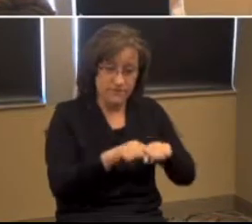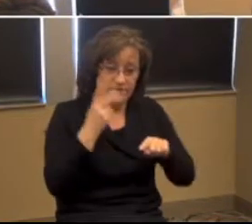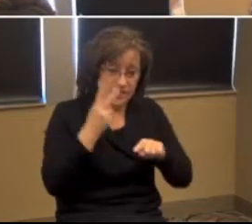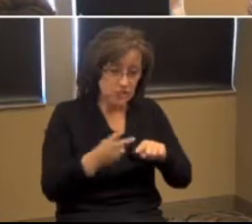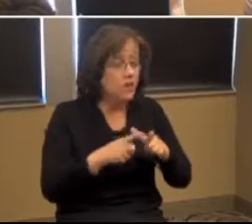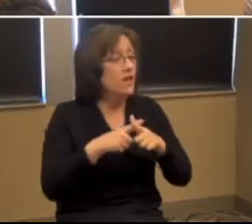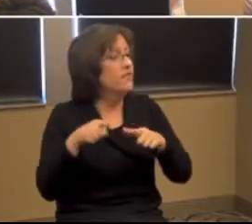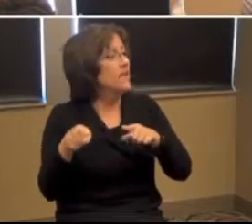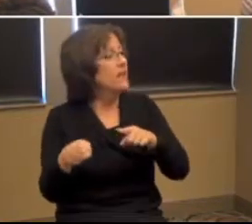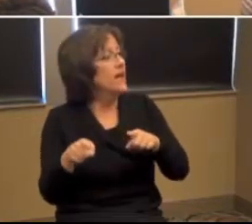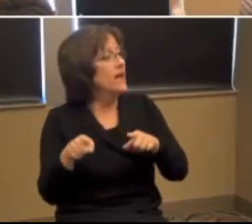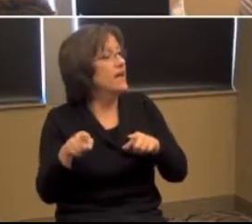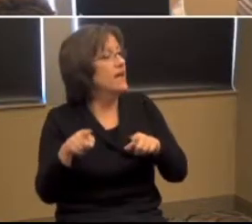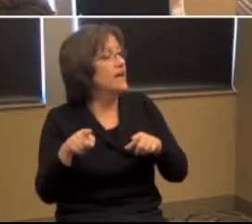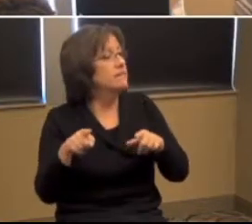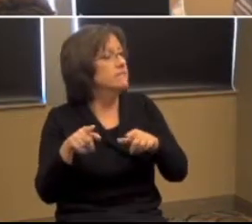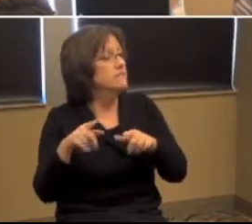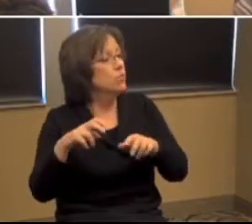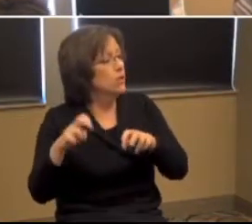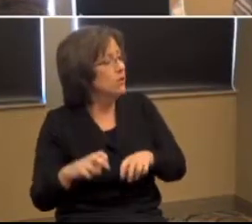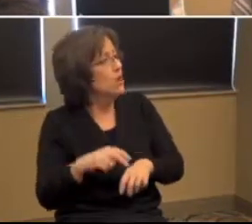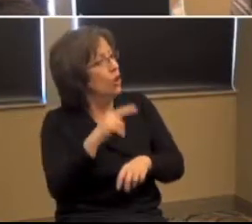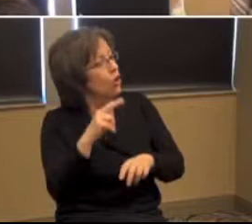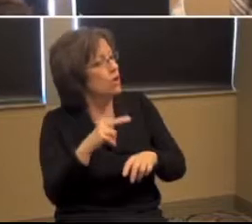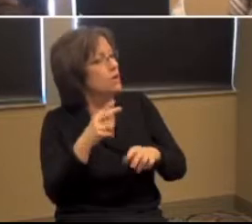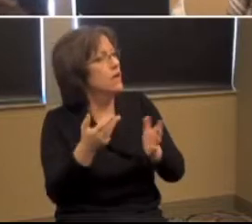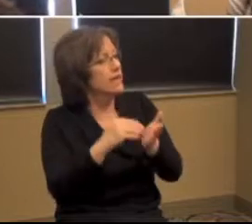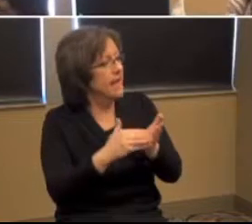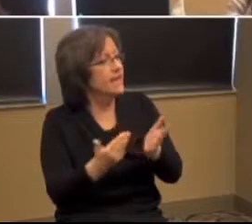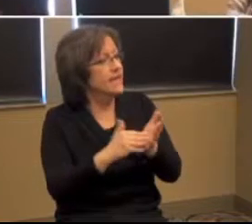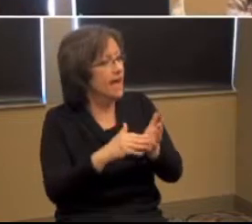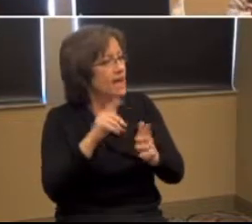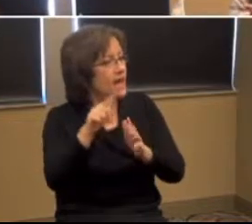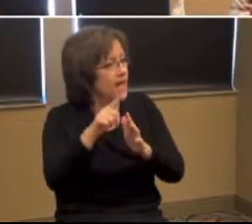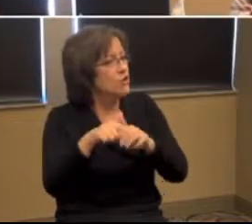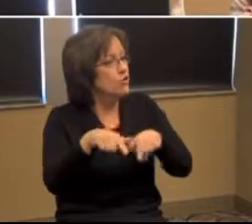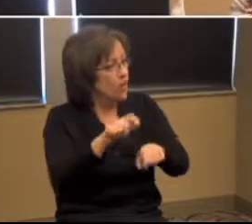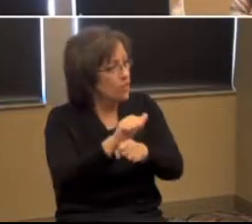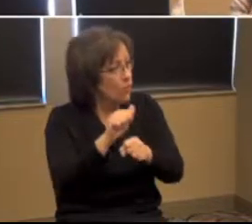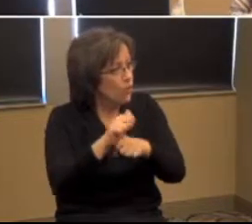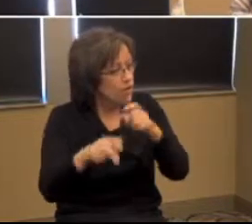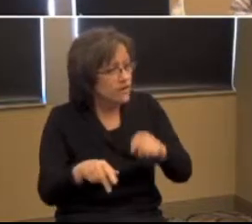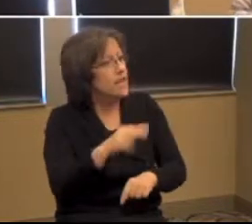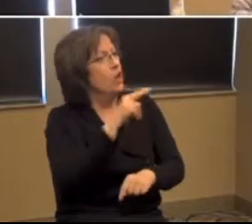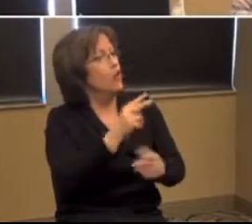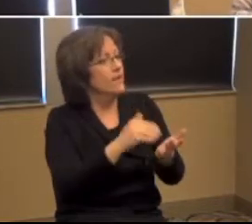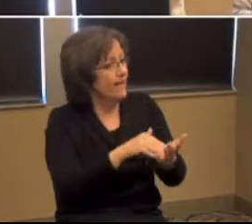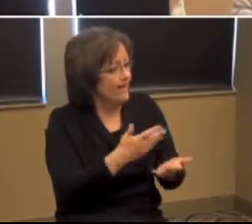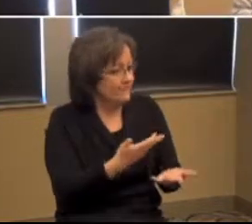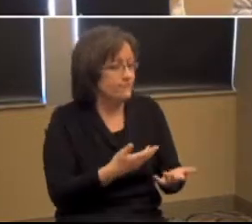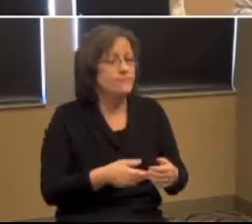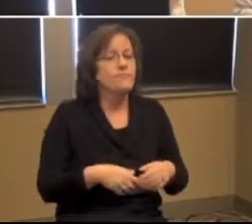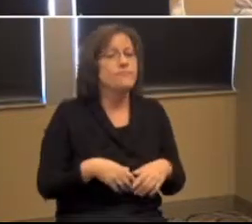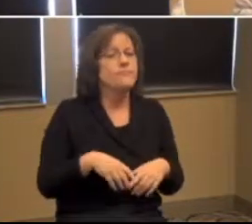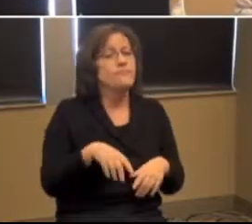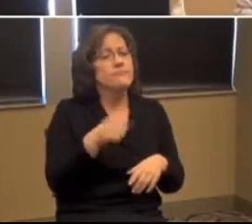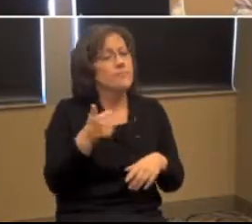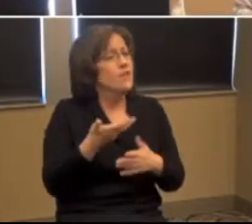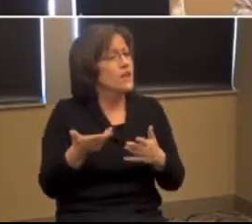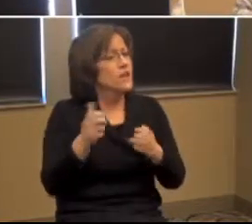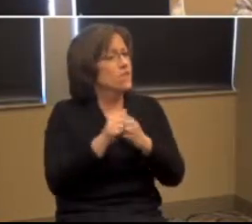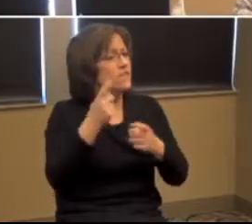of the characteristics that this intervention will address. And another thing, talking about sign, how many of you have been